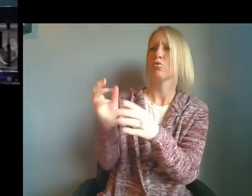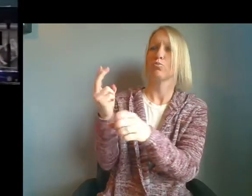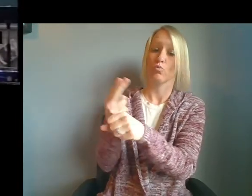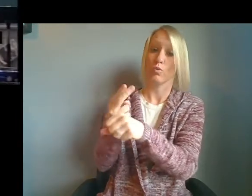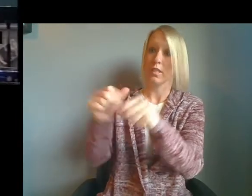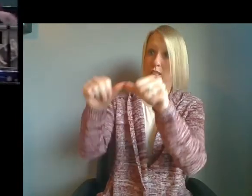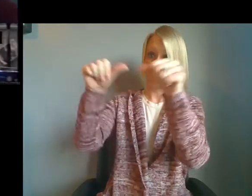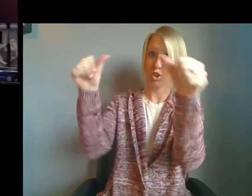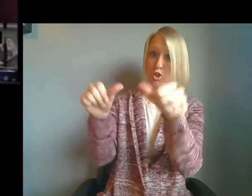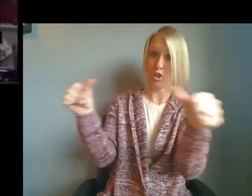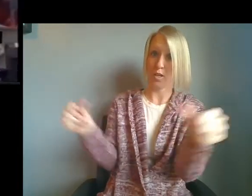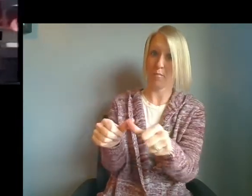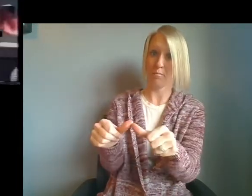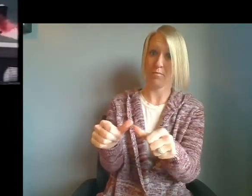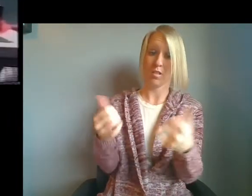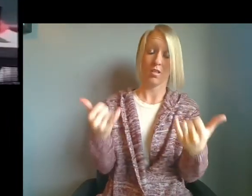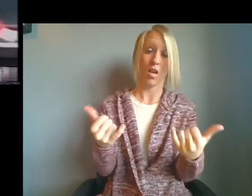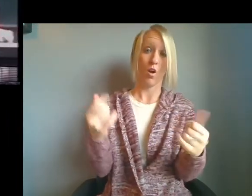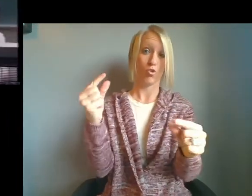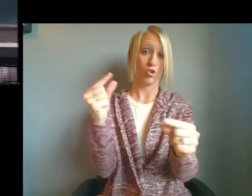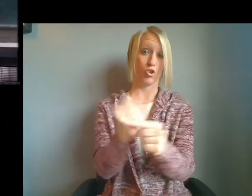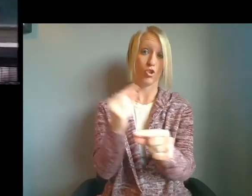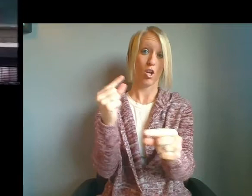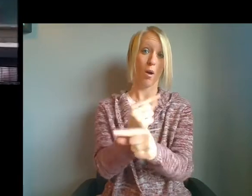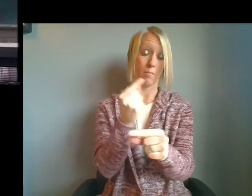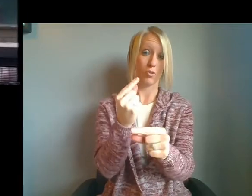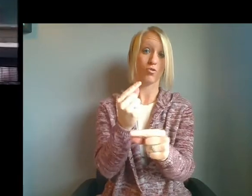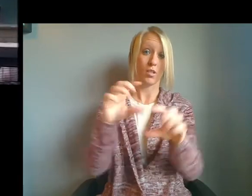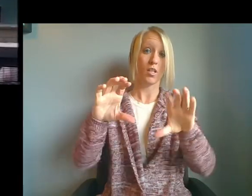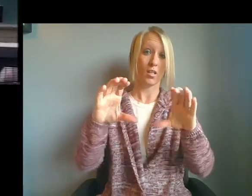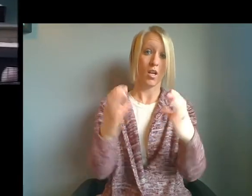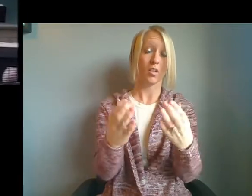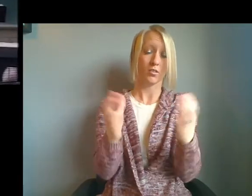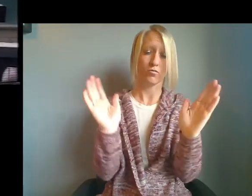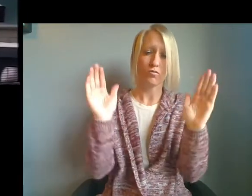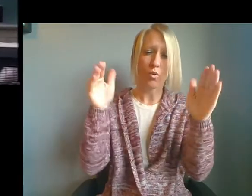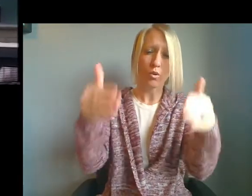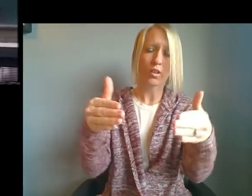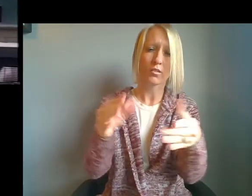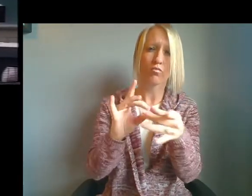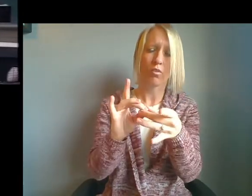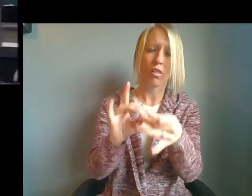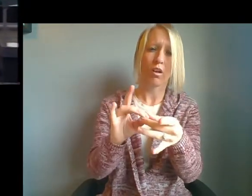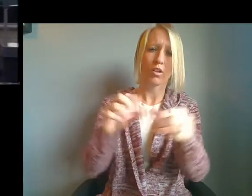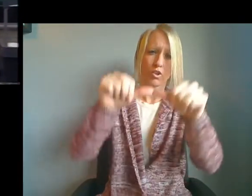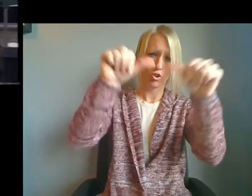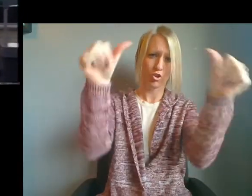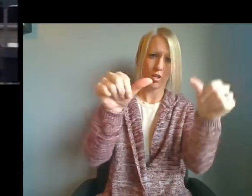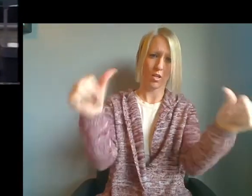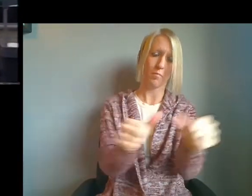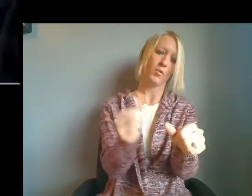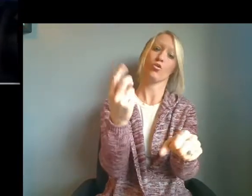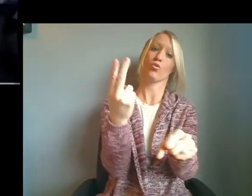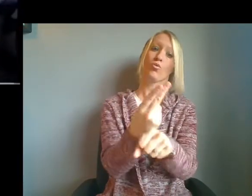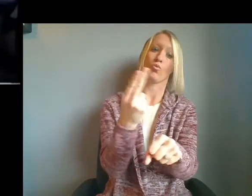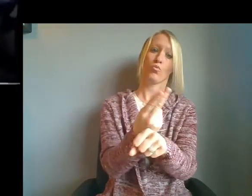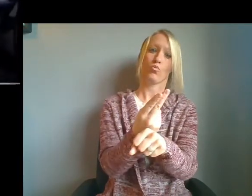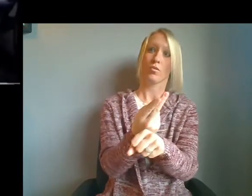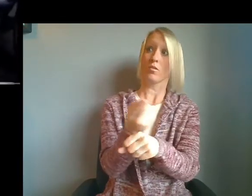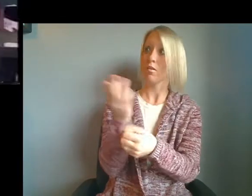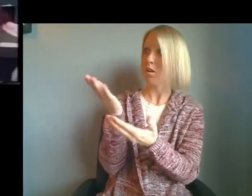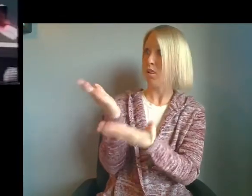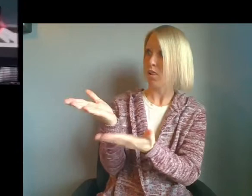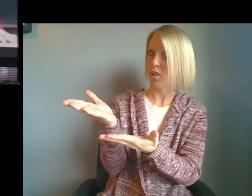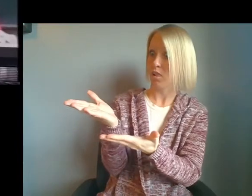shapes. Does anybody remember the name of that shape? What's the name of that shape, Danny? Hexagon. This